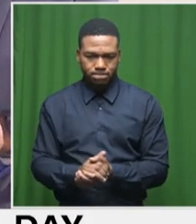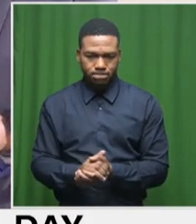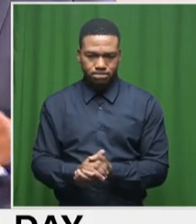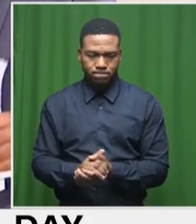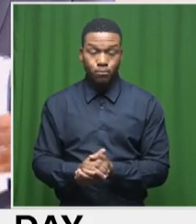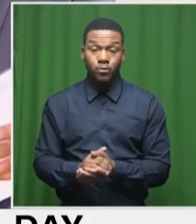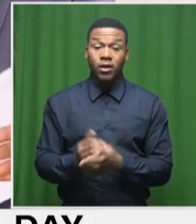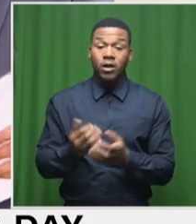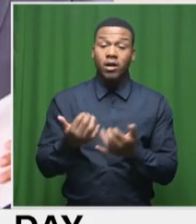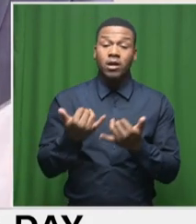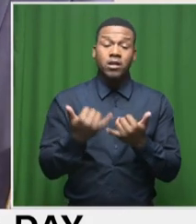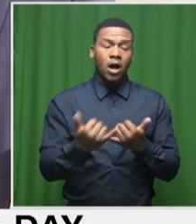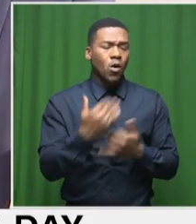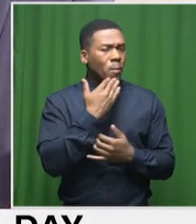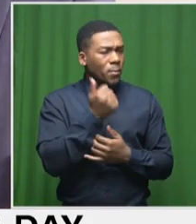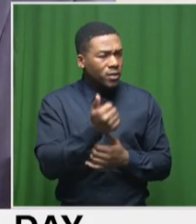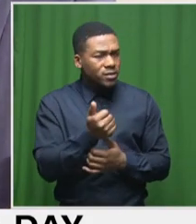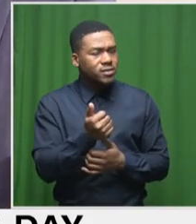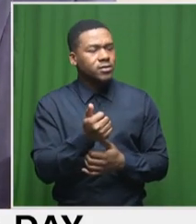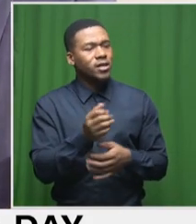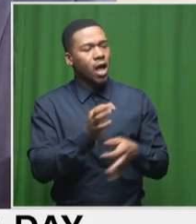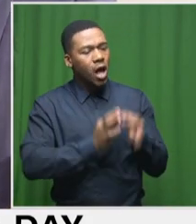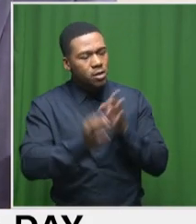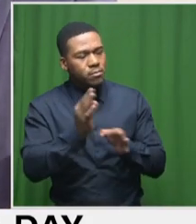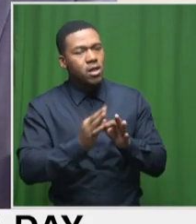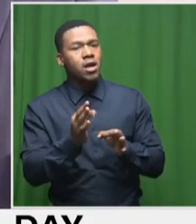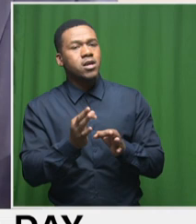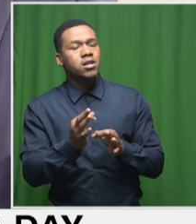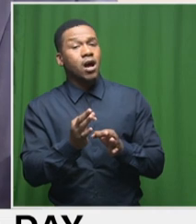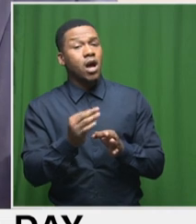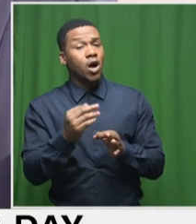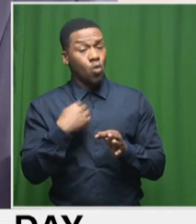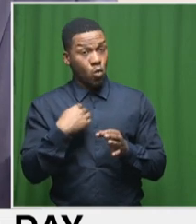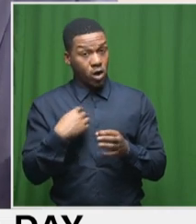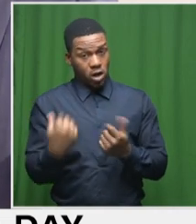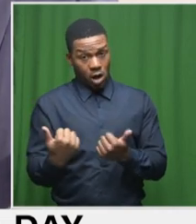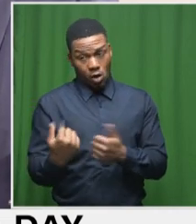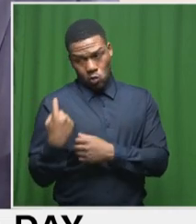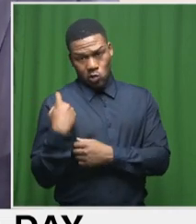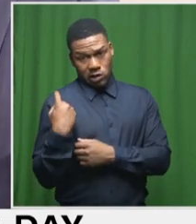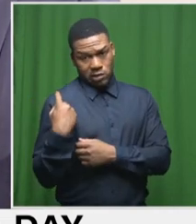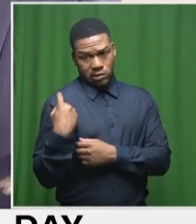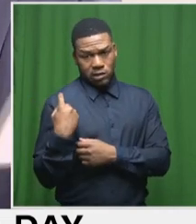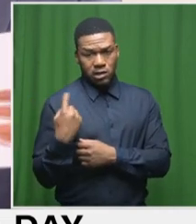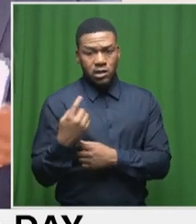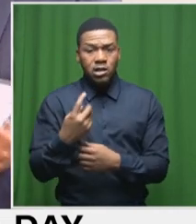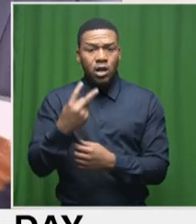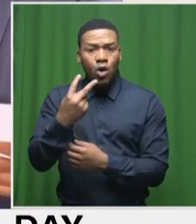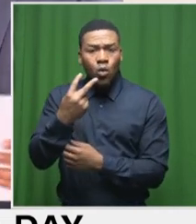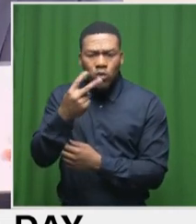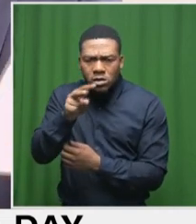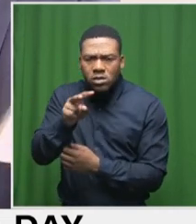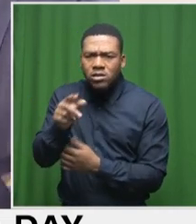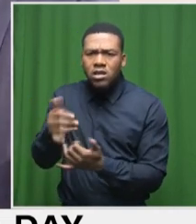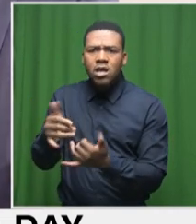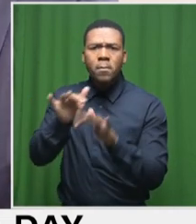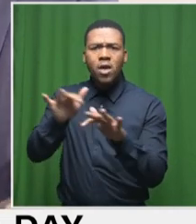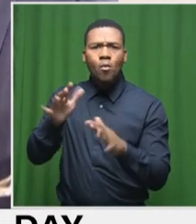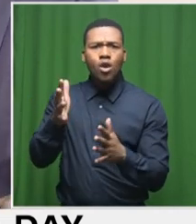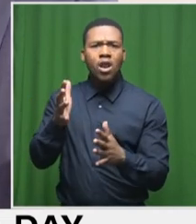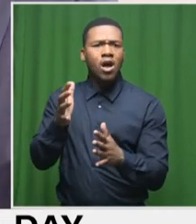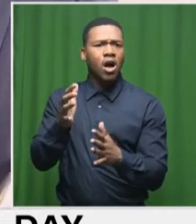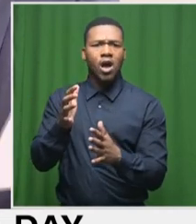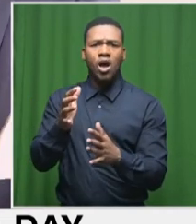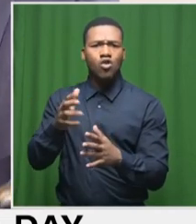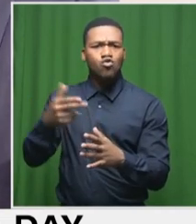speak to me about, you know, like the, we've been seeing now recently with the issues, especially with people robbing ambulances, going to